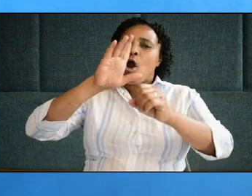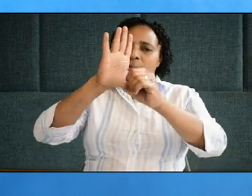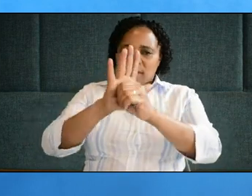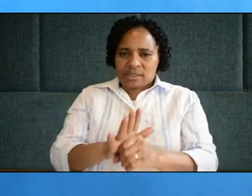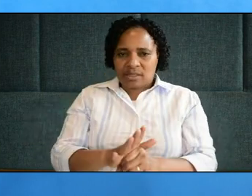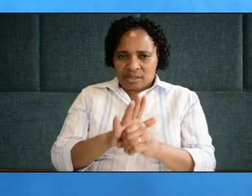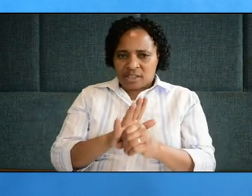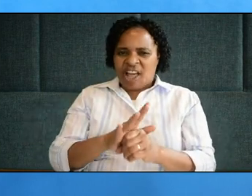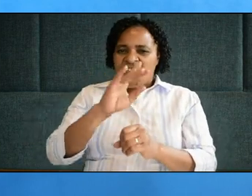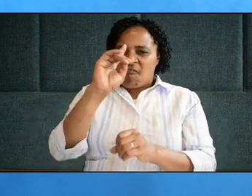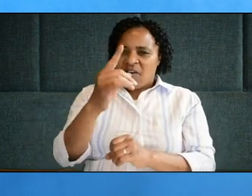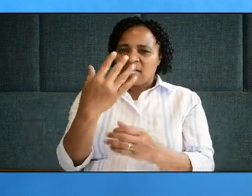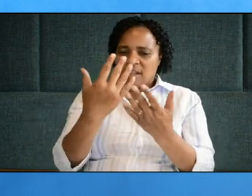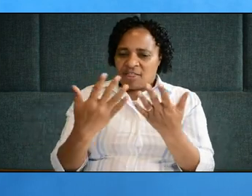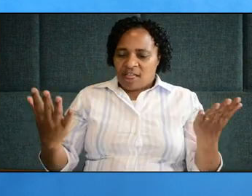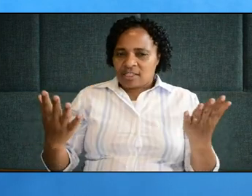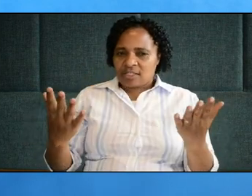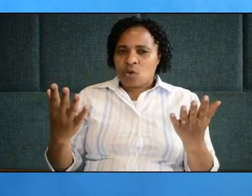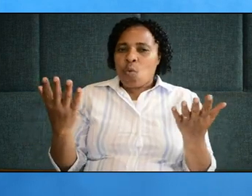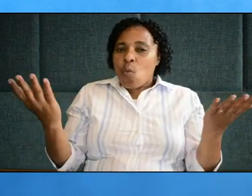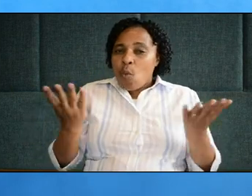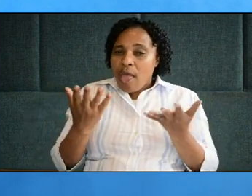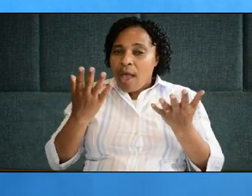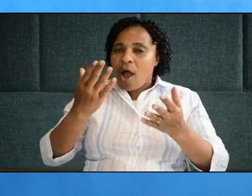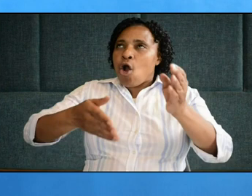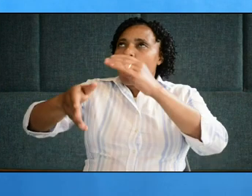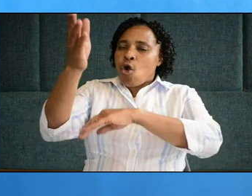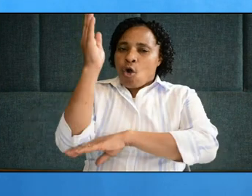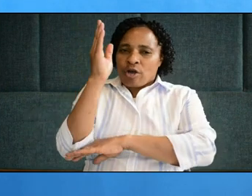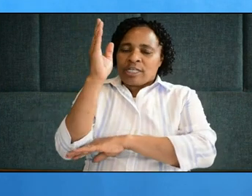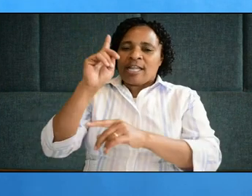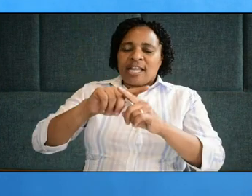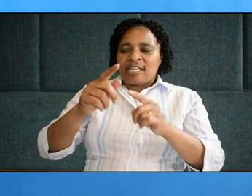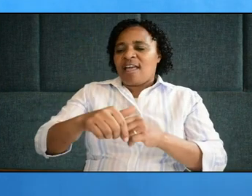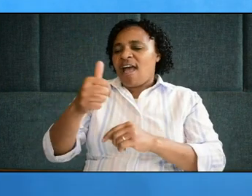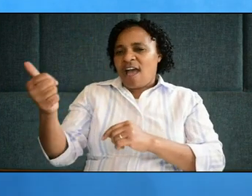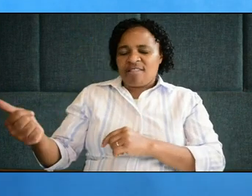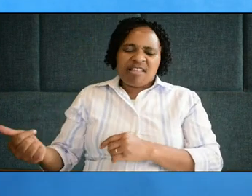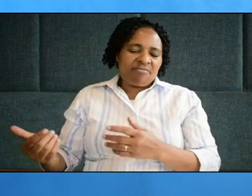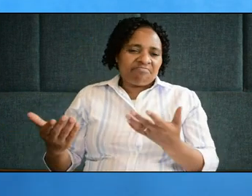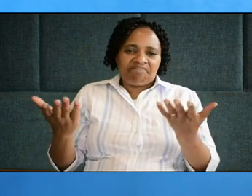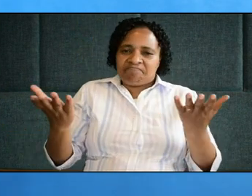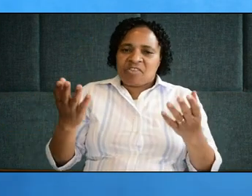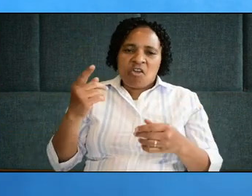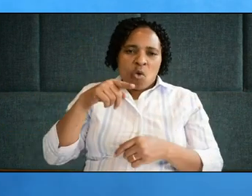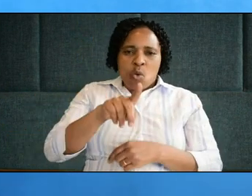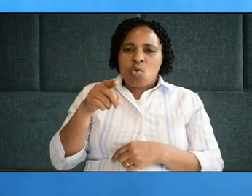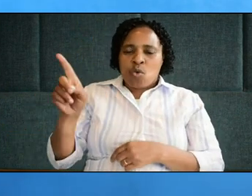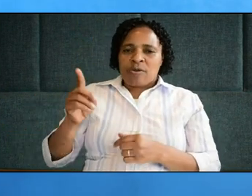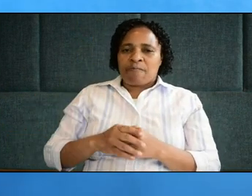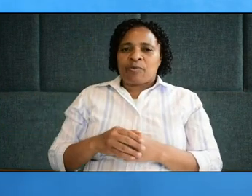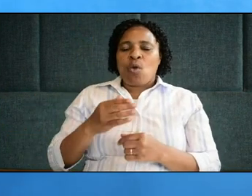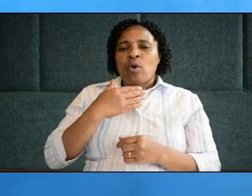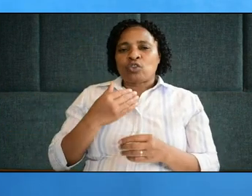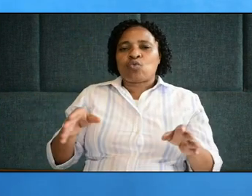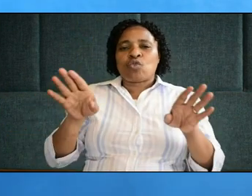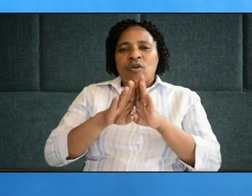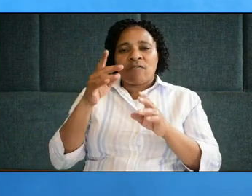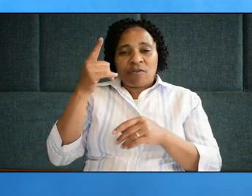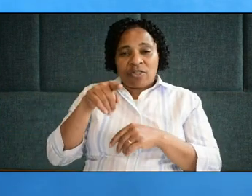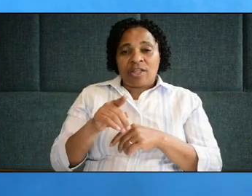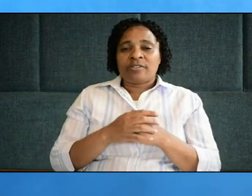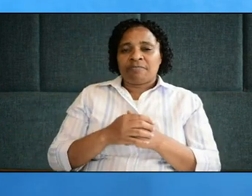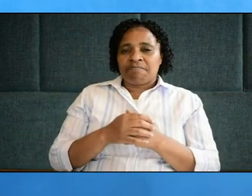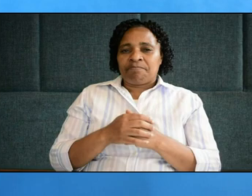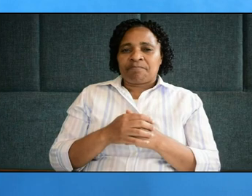loyalty first to God, then the rest follow. I'd like to close it at that. If there